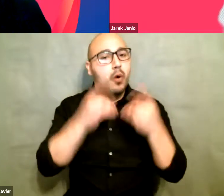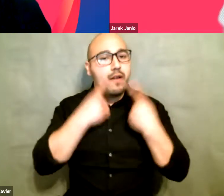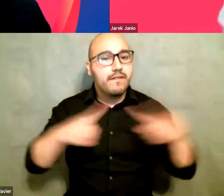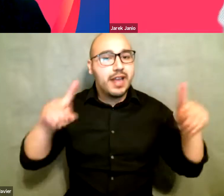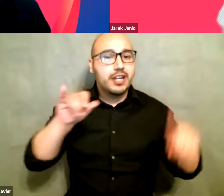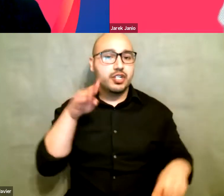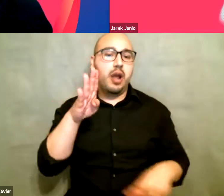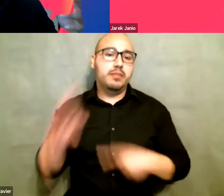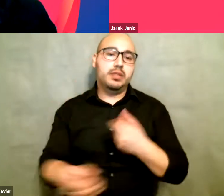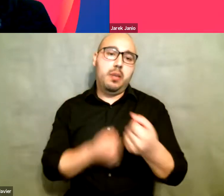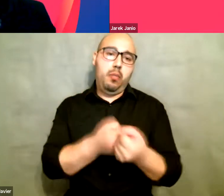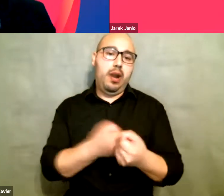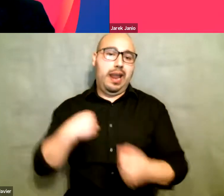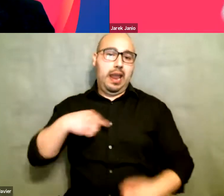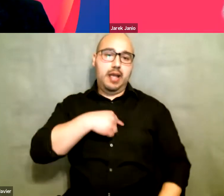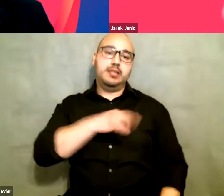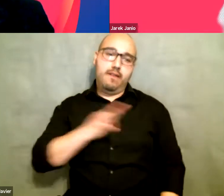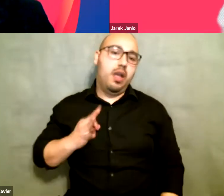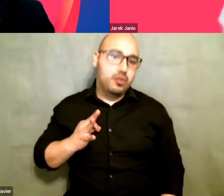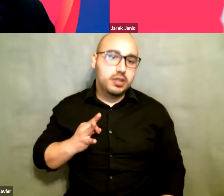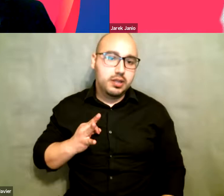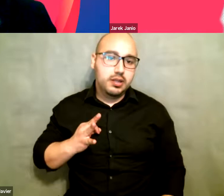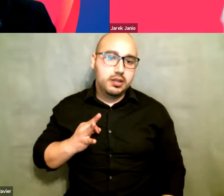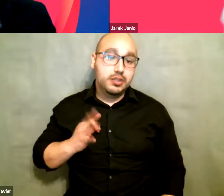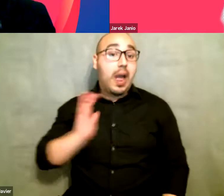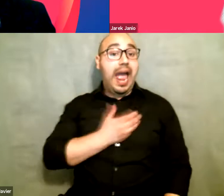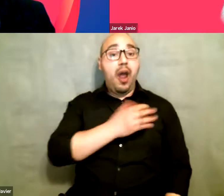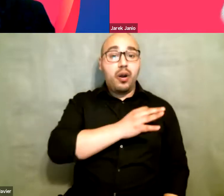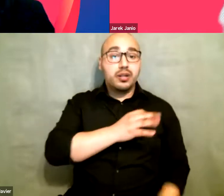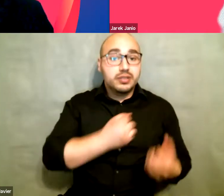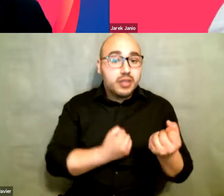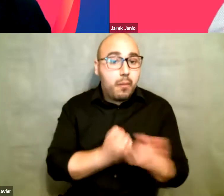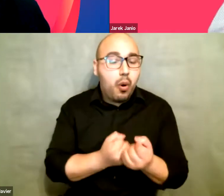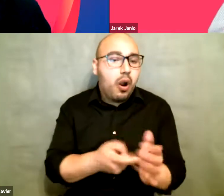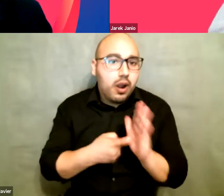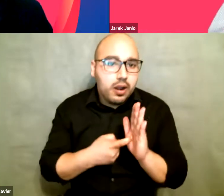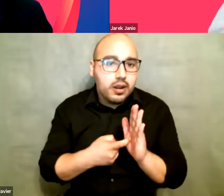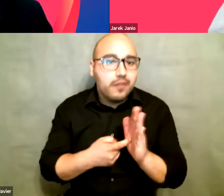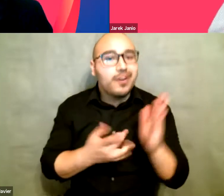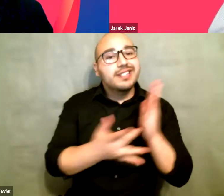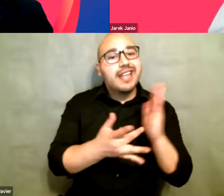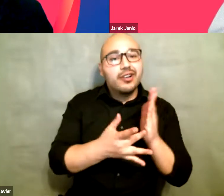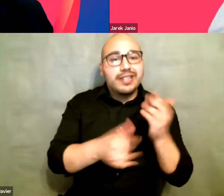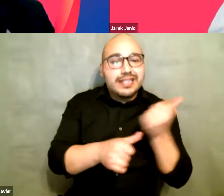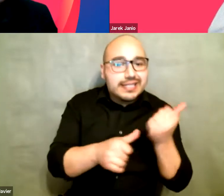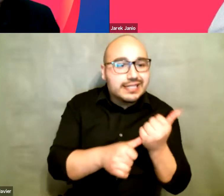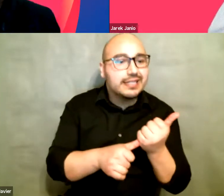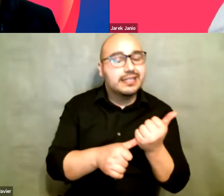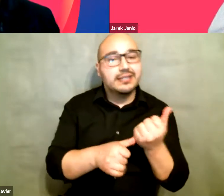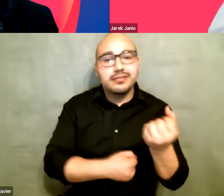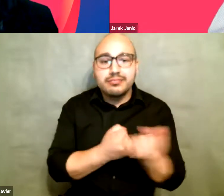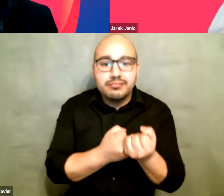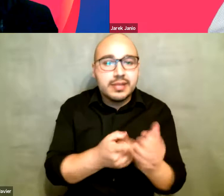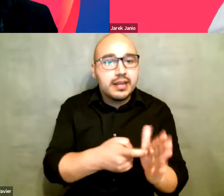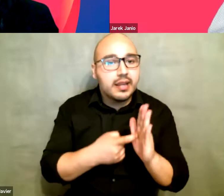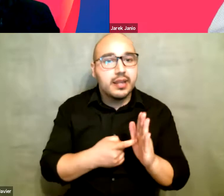supporting our faculty. What support do faculty need? What professional development and technical assistance do faculty need? I'm going to say something